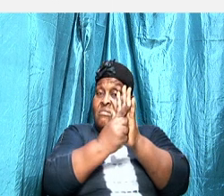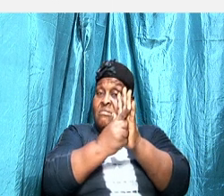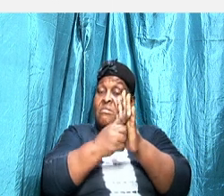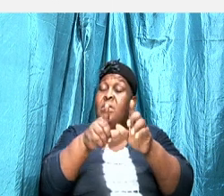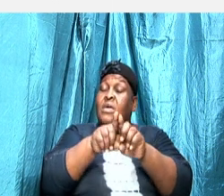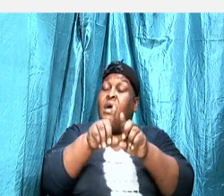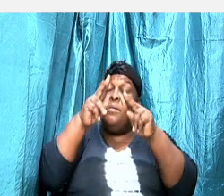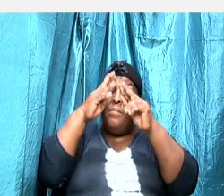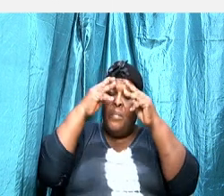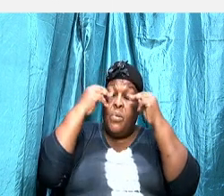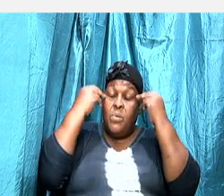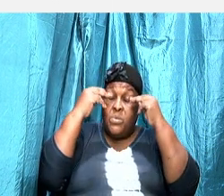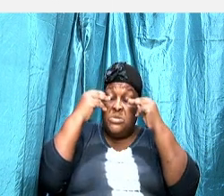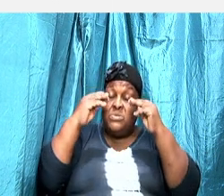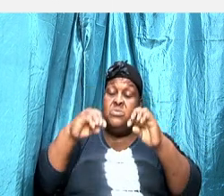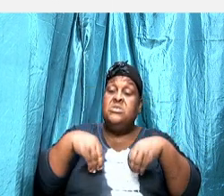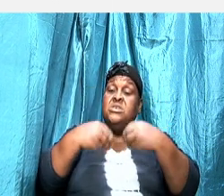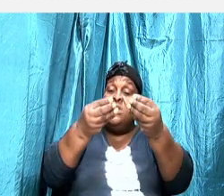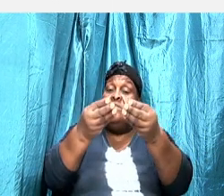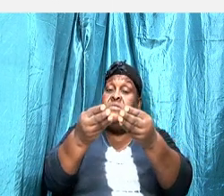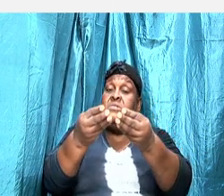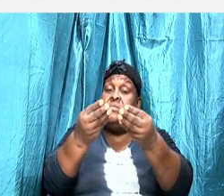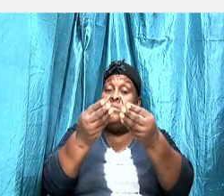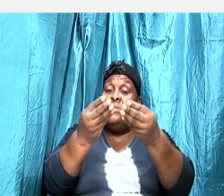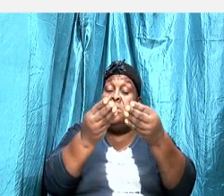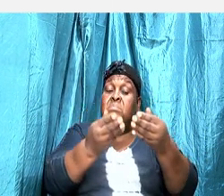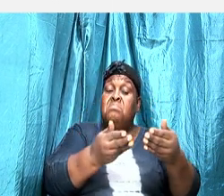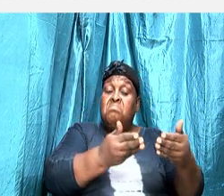them. And